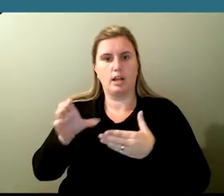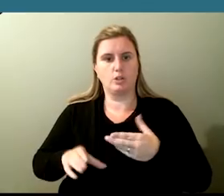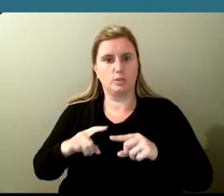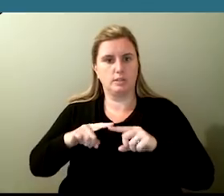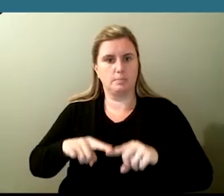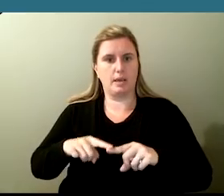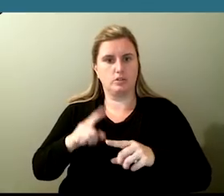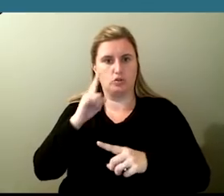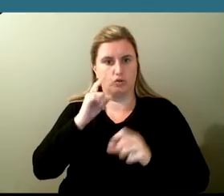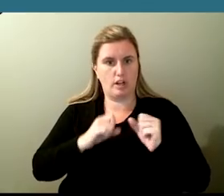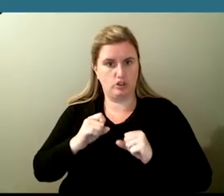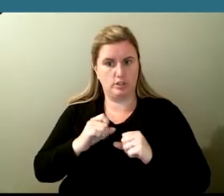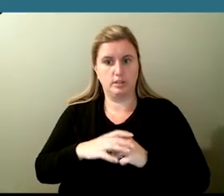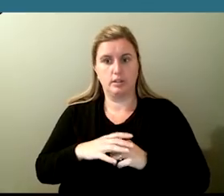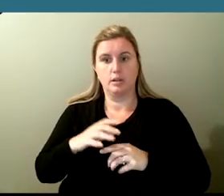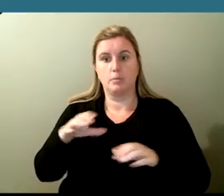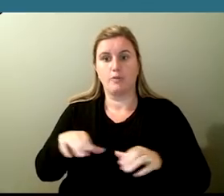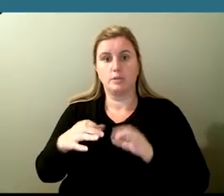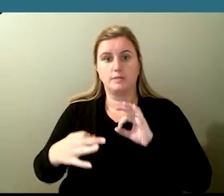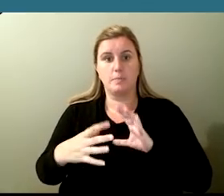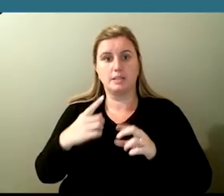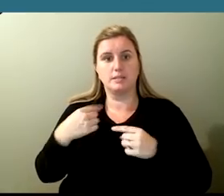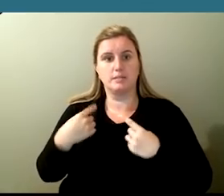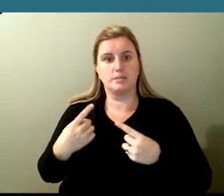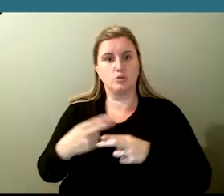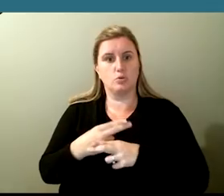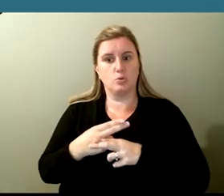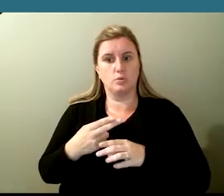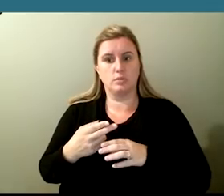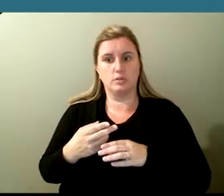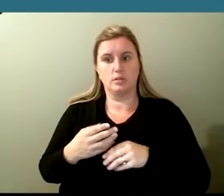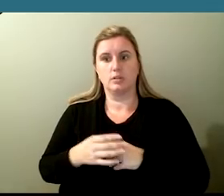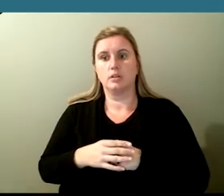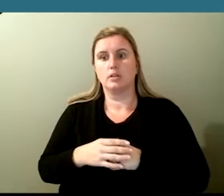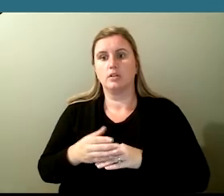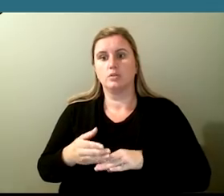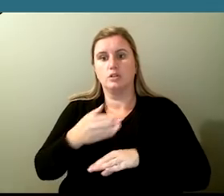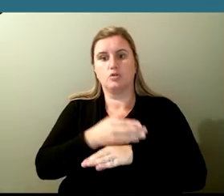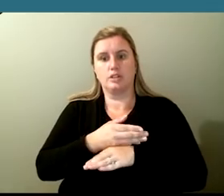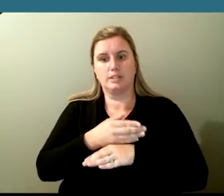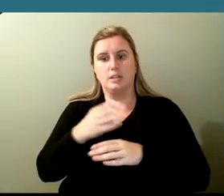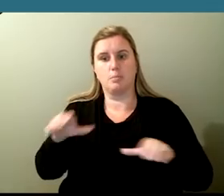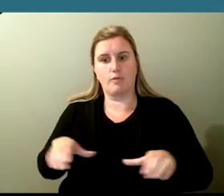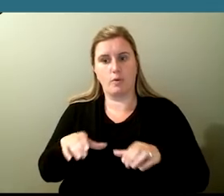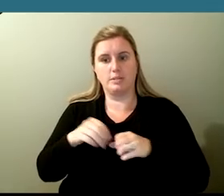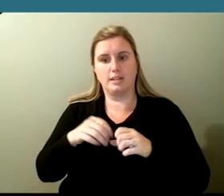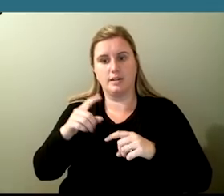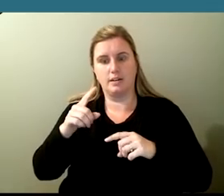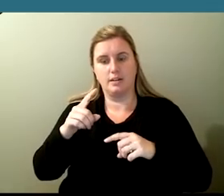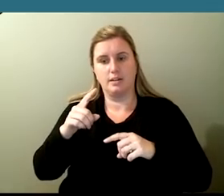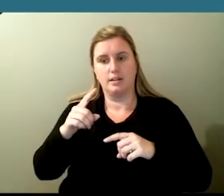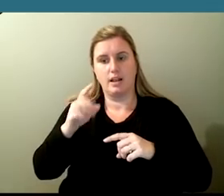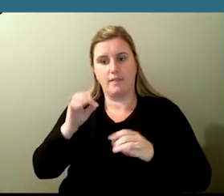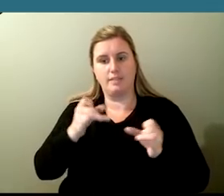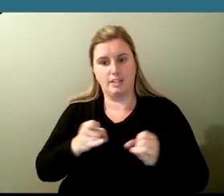strategy. Performance feedback has been successfully used to increase the performance in a variety, the performance